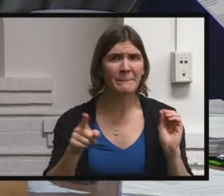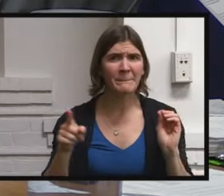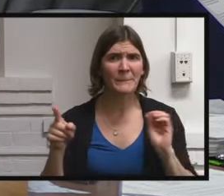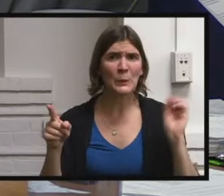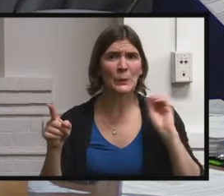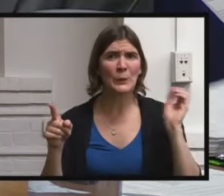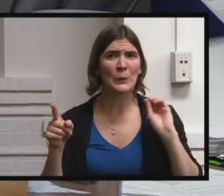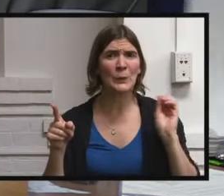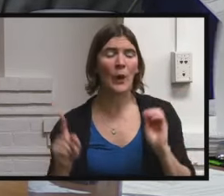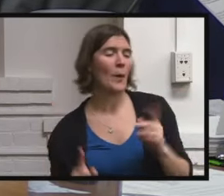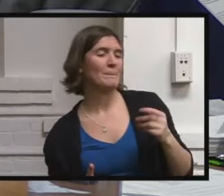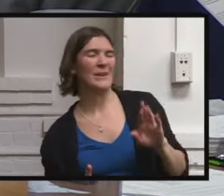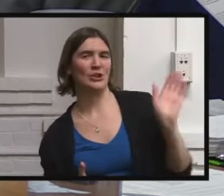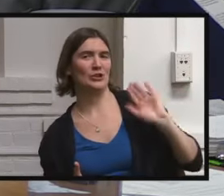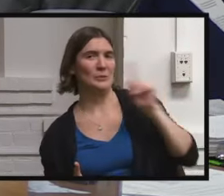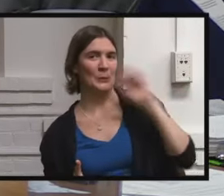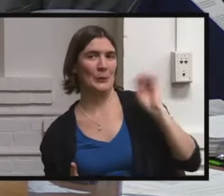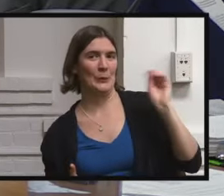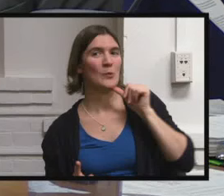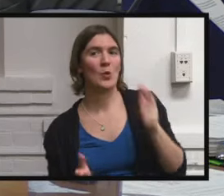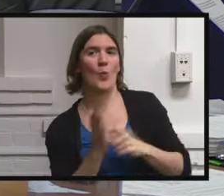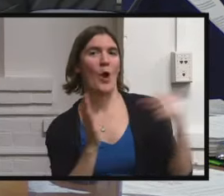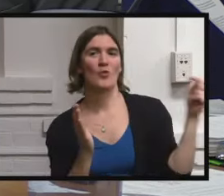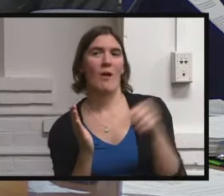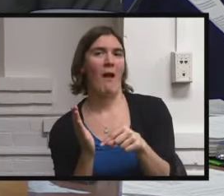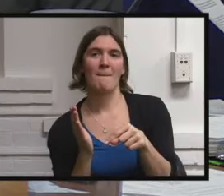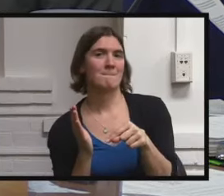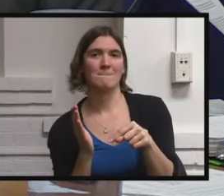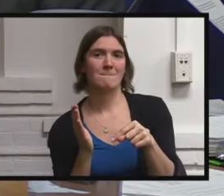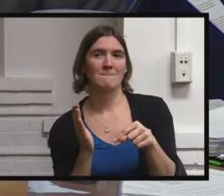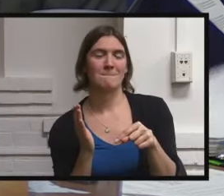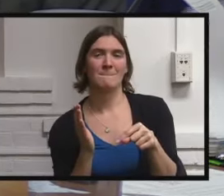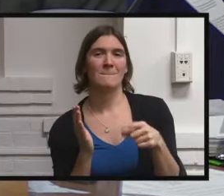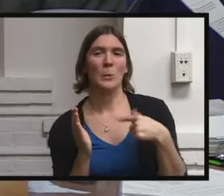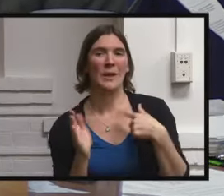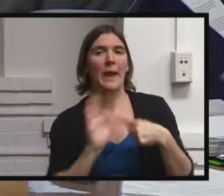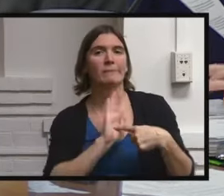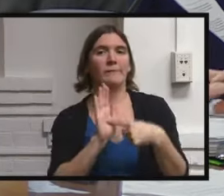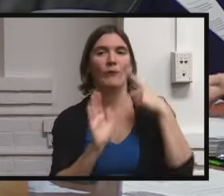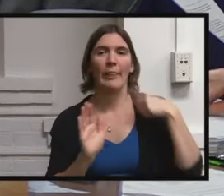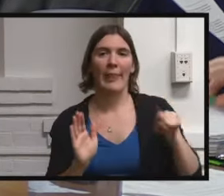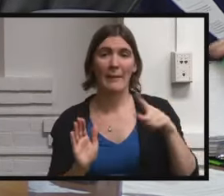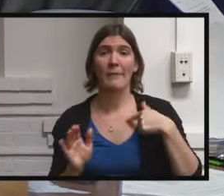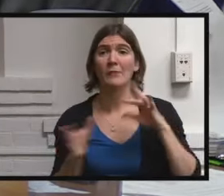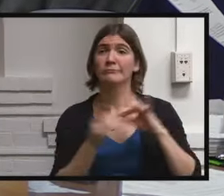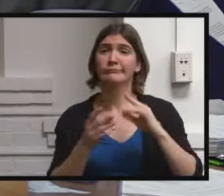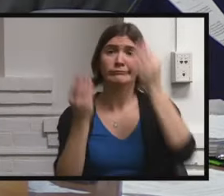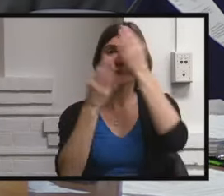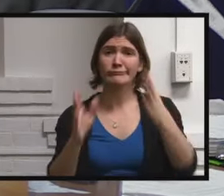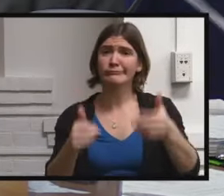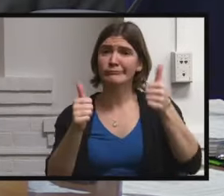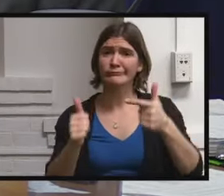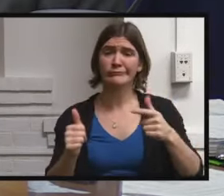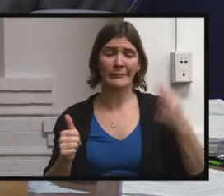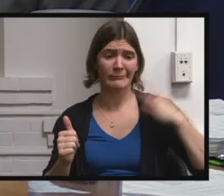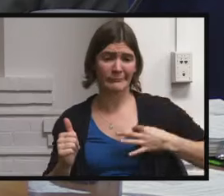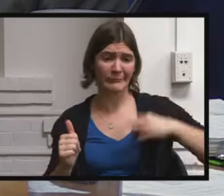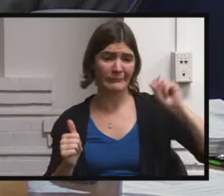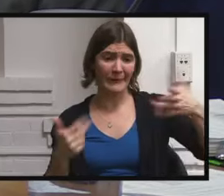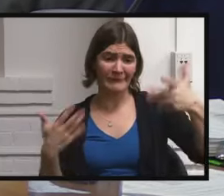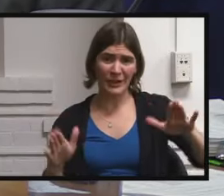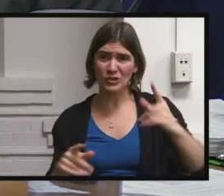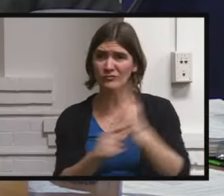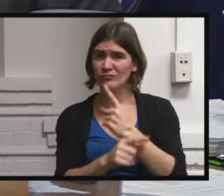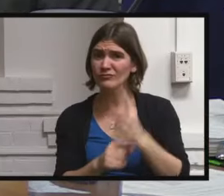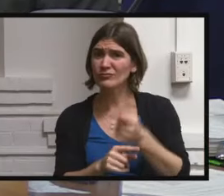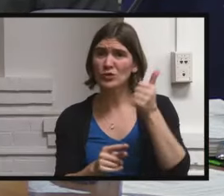You don't. They were not required to be present. And I can report that everything is in order. They filed all the